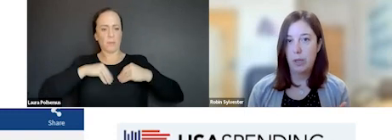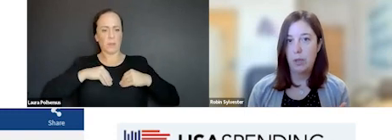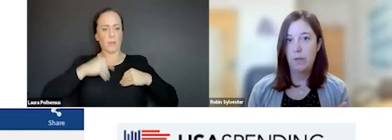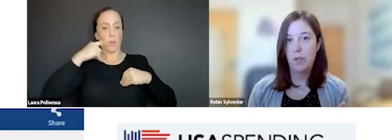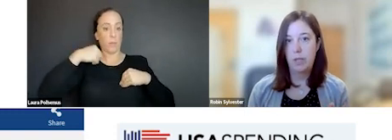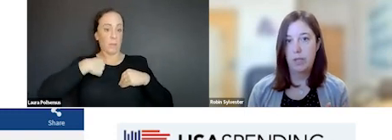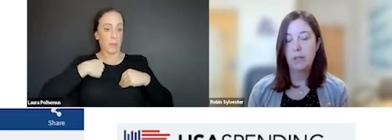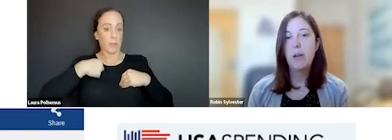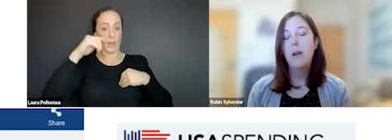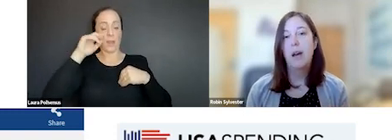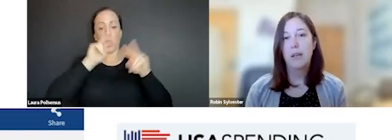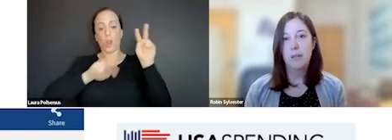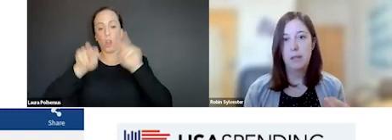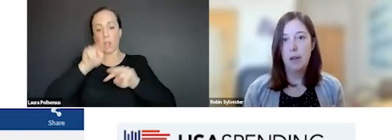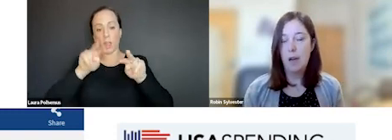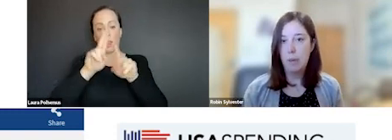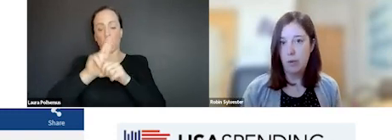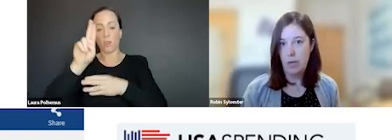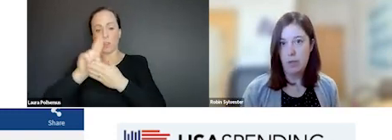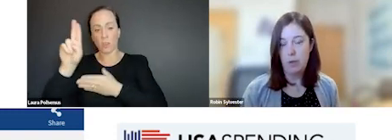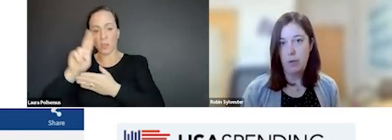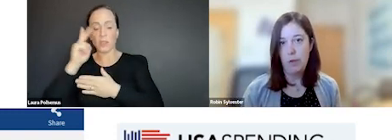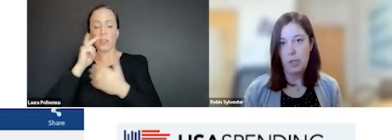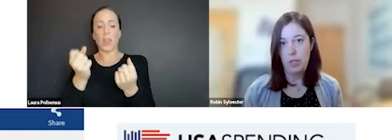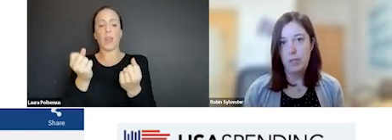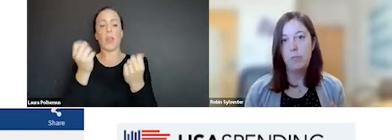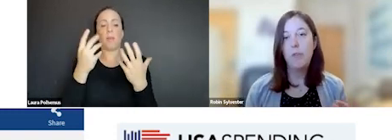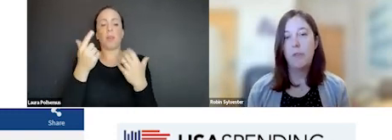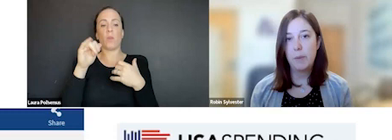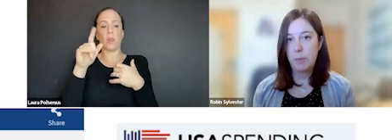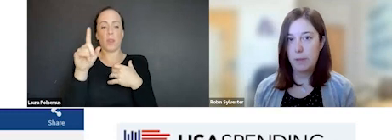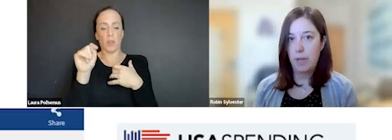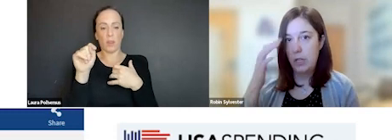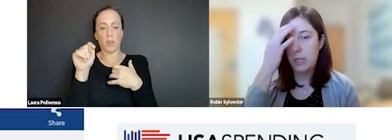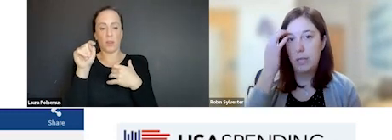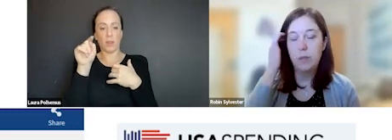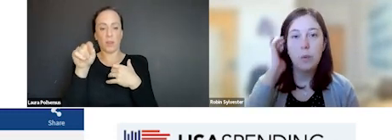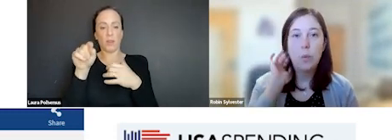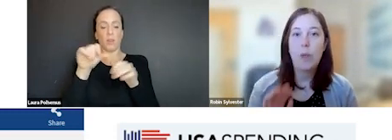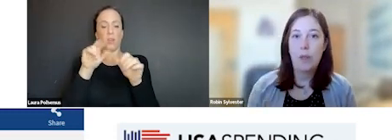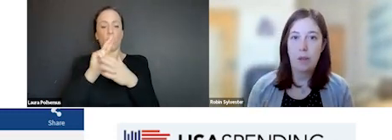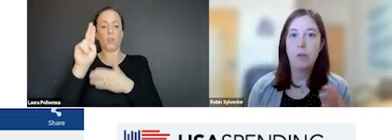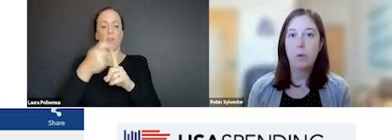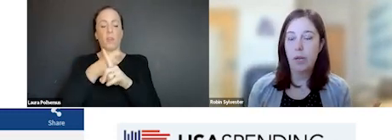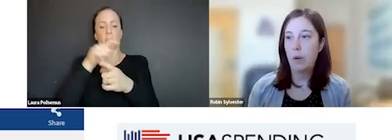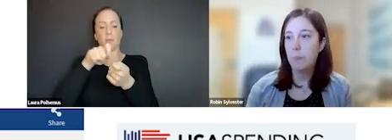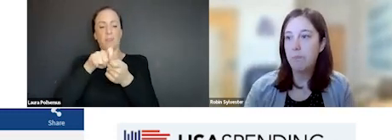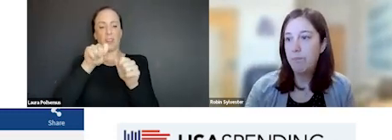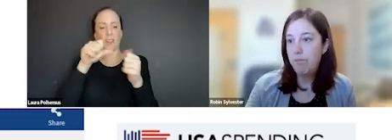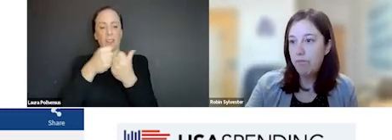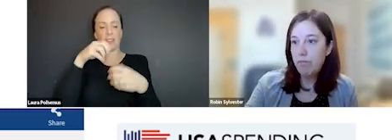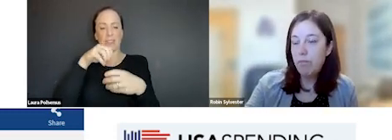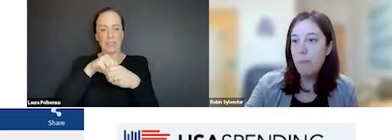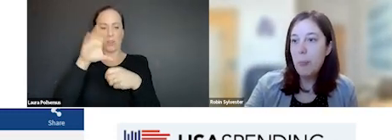I'm looking at universities. I can see how many grants go to universities from specific agencies within Cook County.